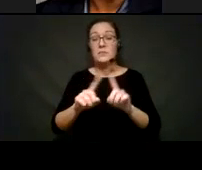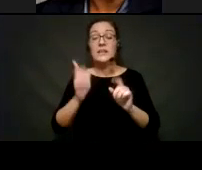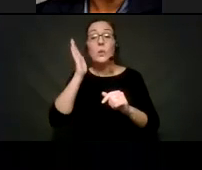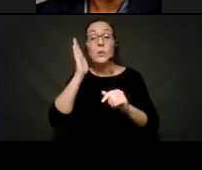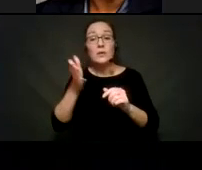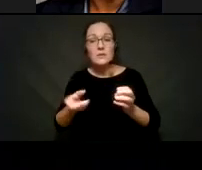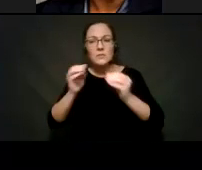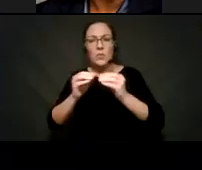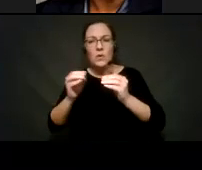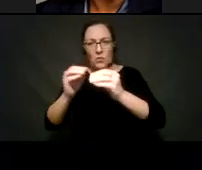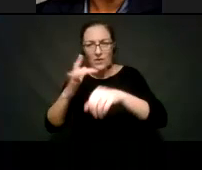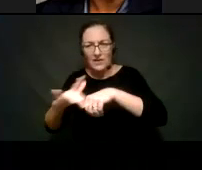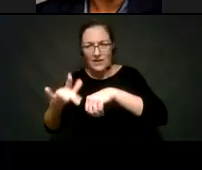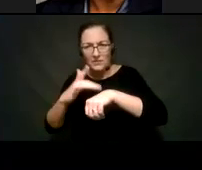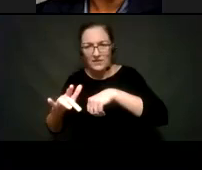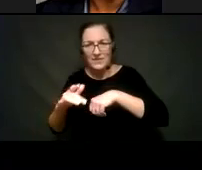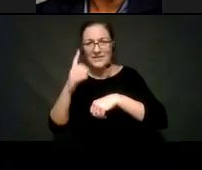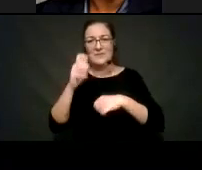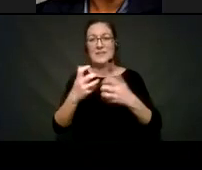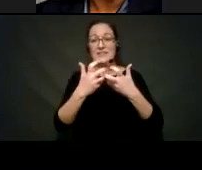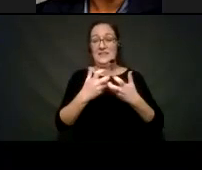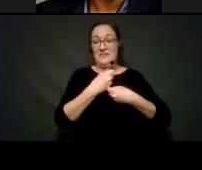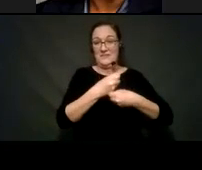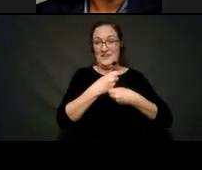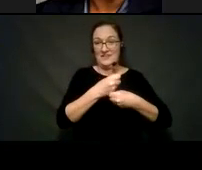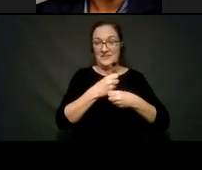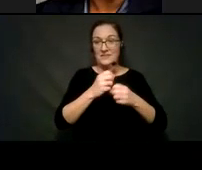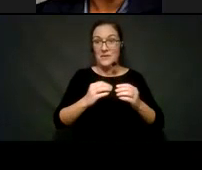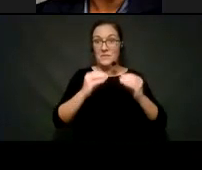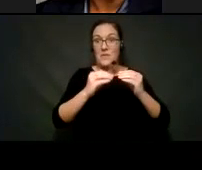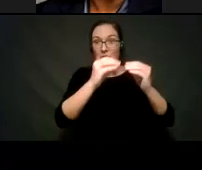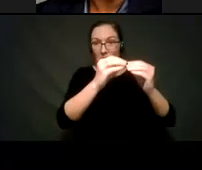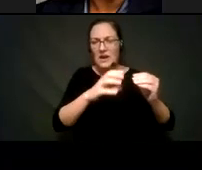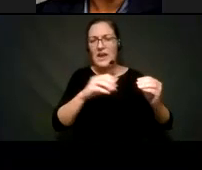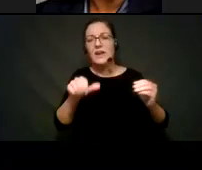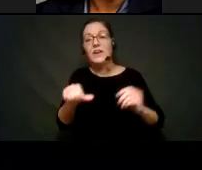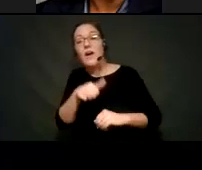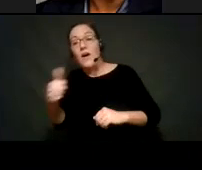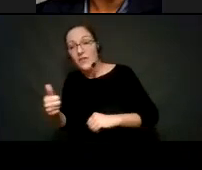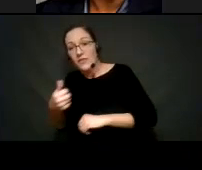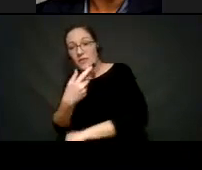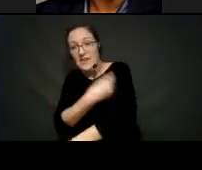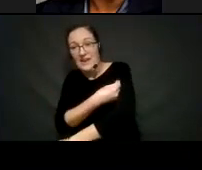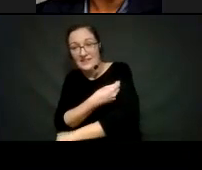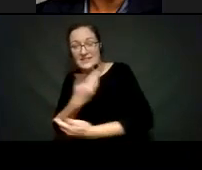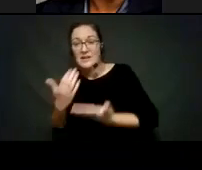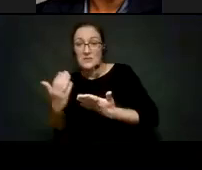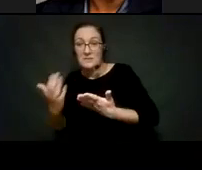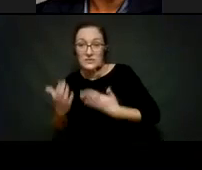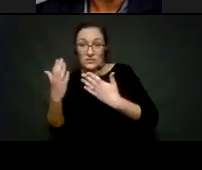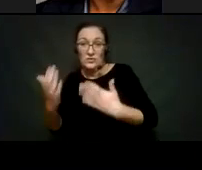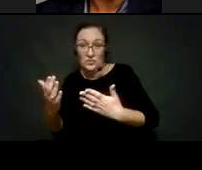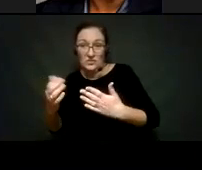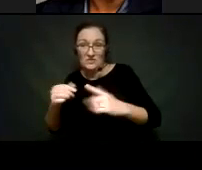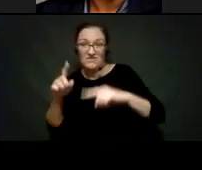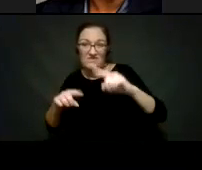being manufactured will continue to be manufactured, but we will have other vaccines that might be possibly introduced as other options. So